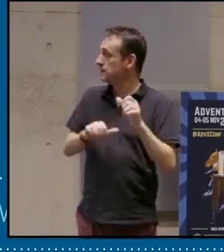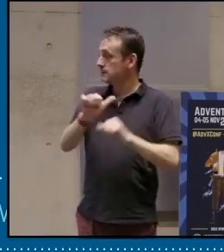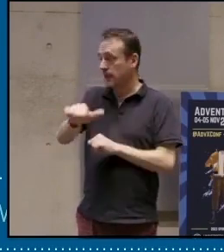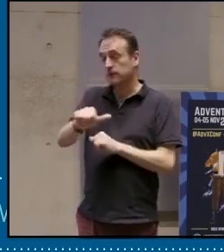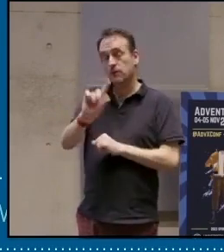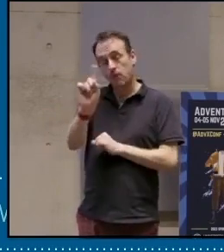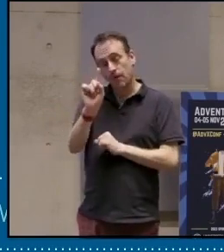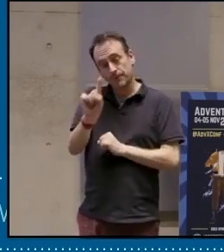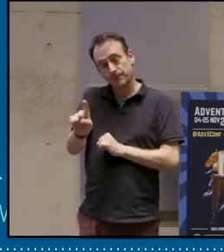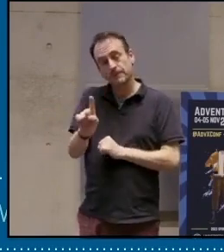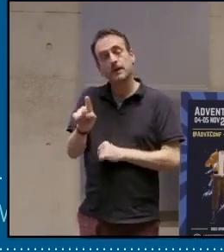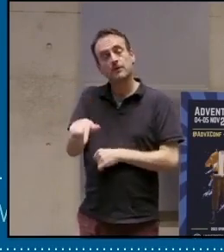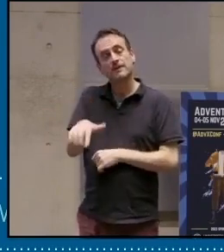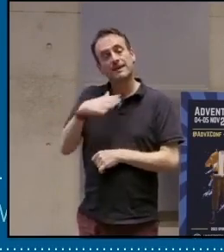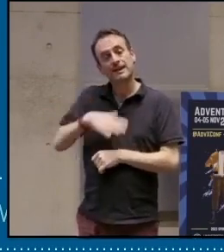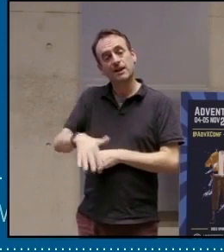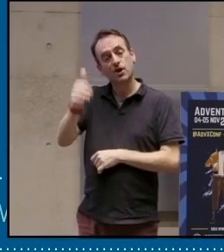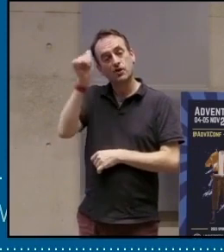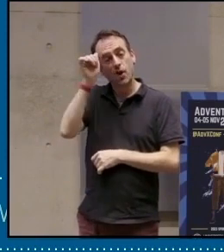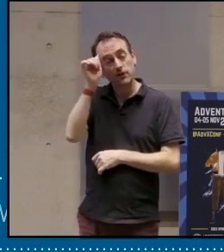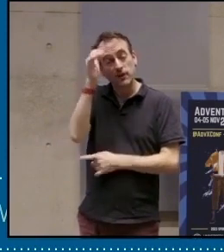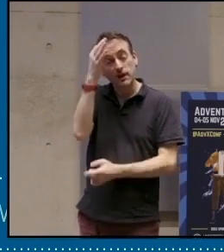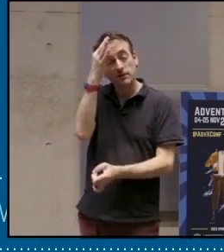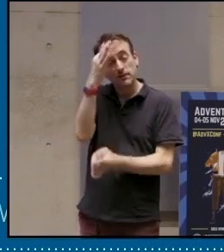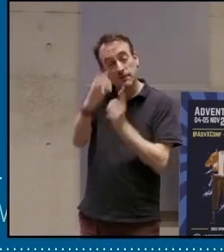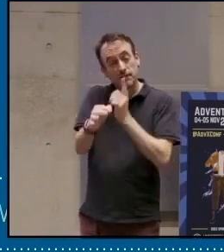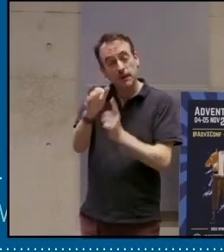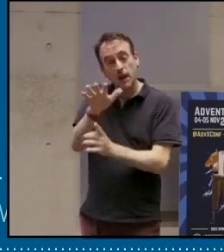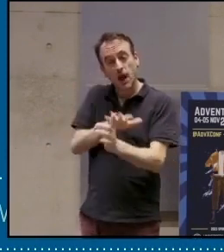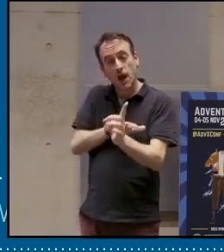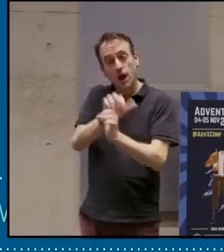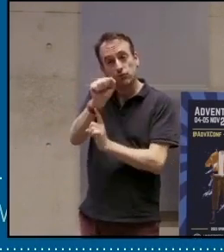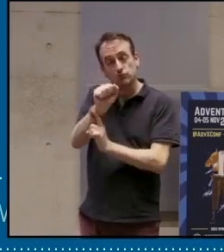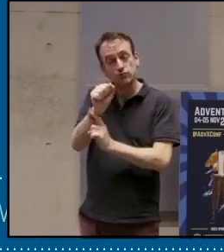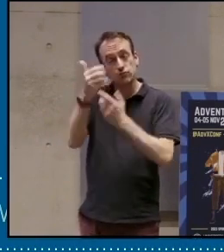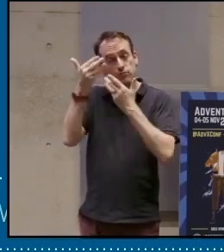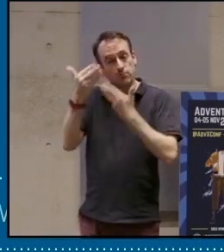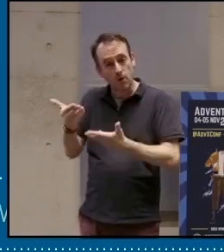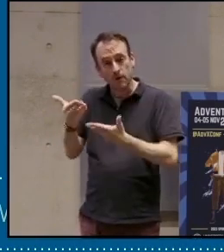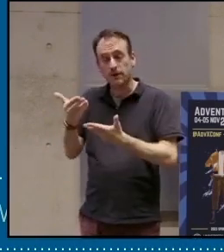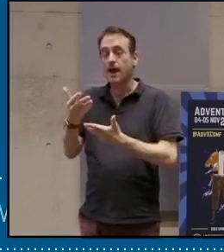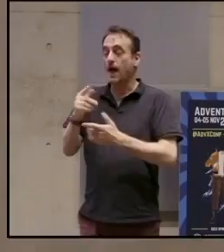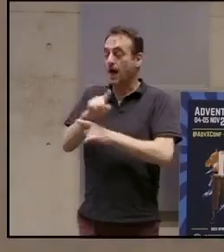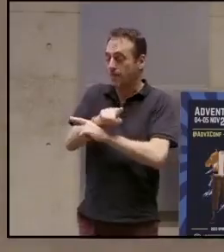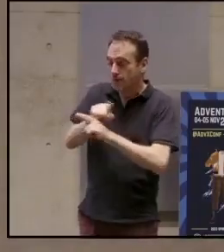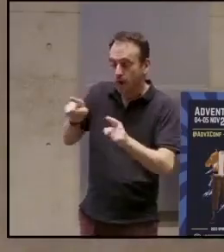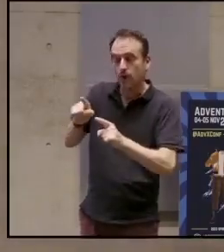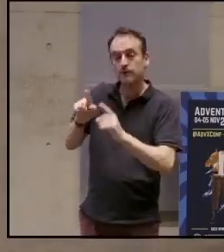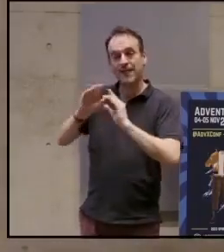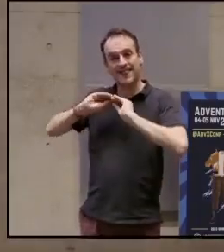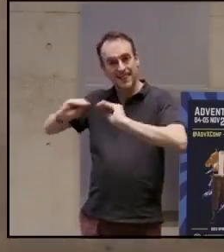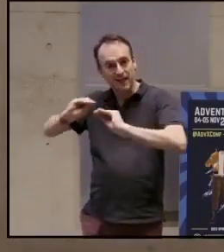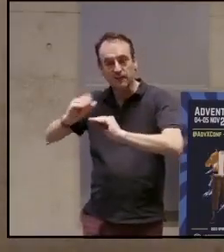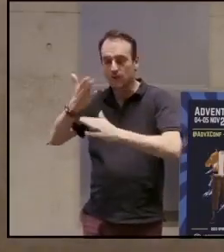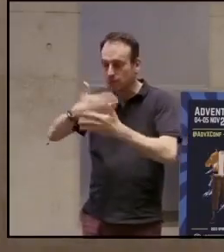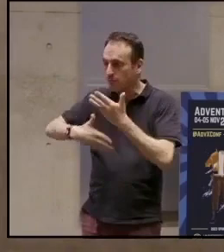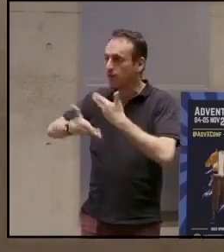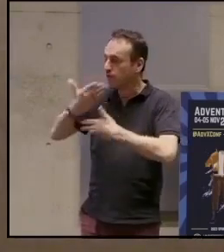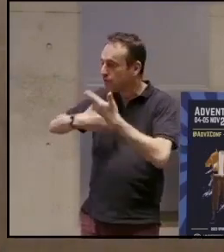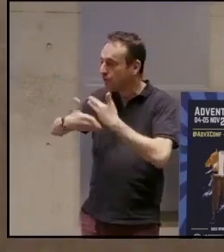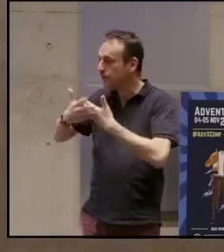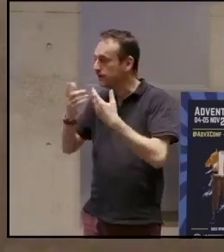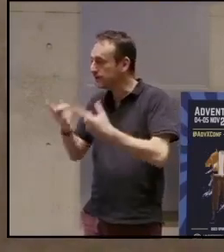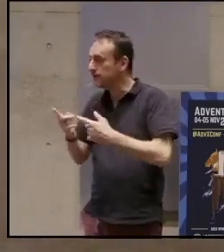to acknowledge the specific current cultural moment that we are in and the lessons that we've picked up as storytellers. We are in a period of